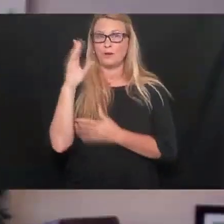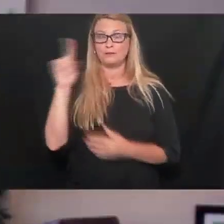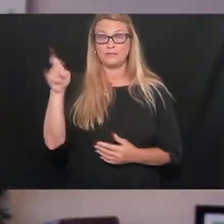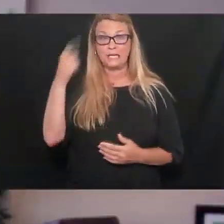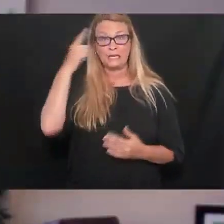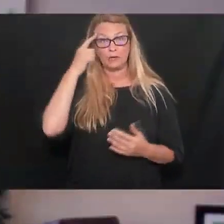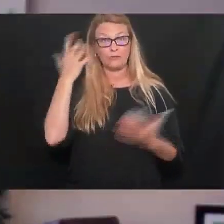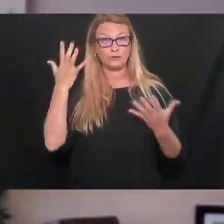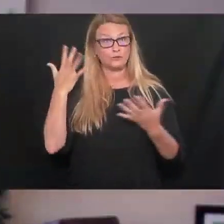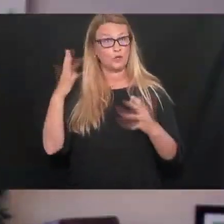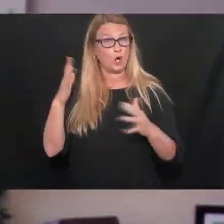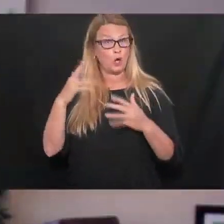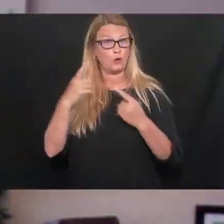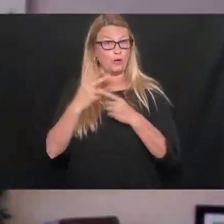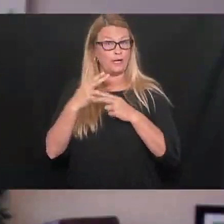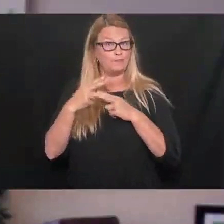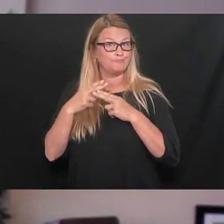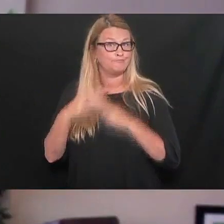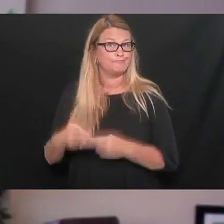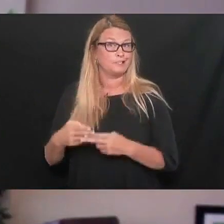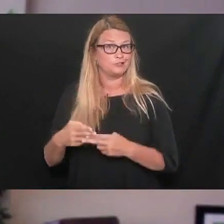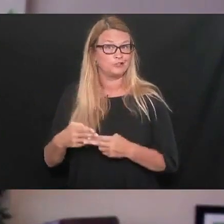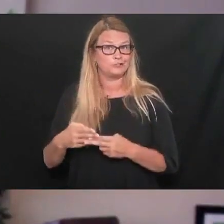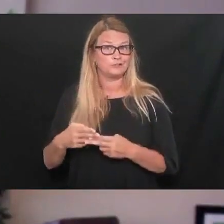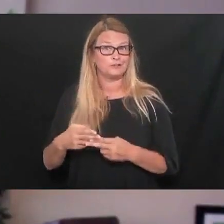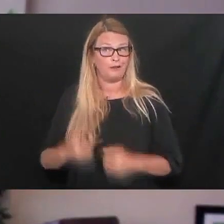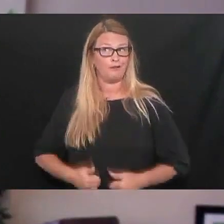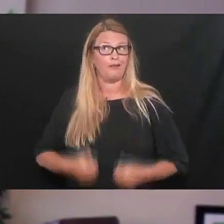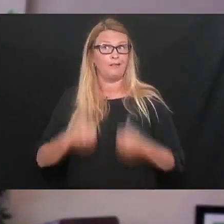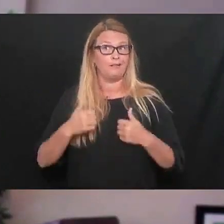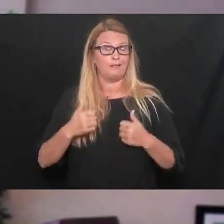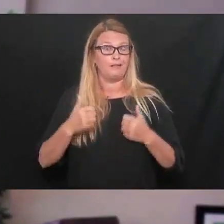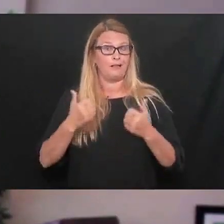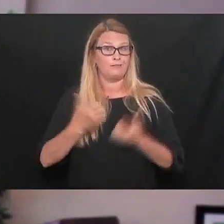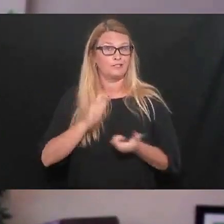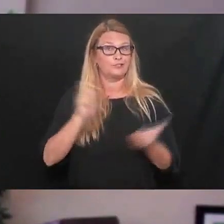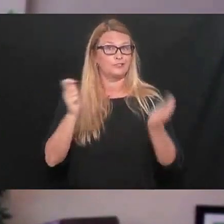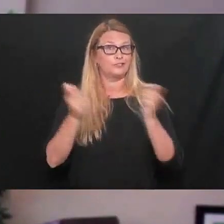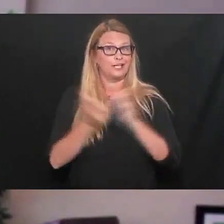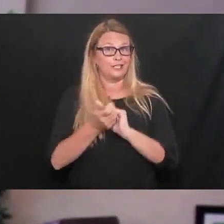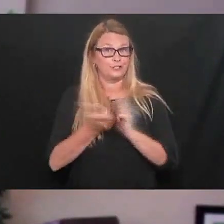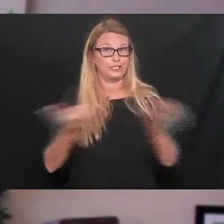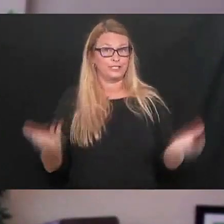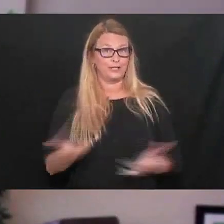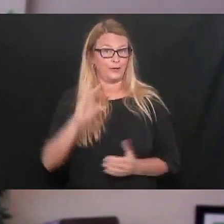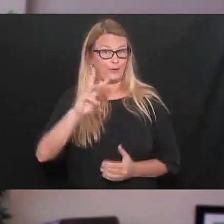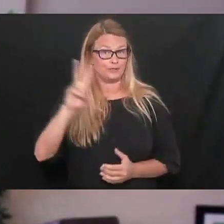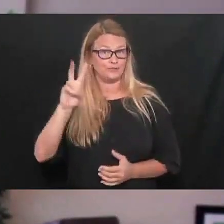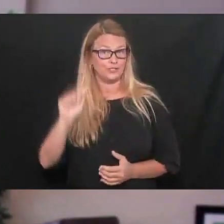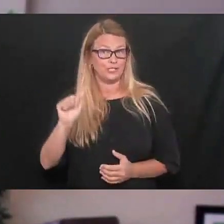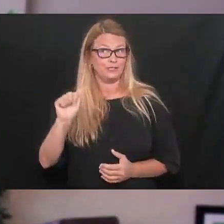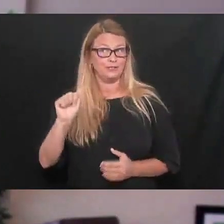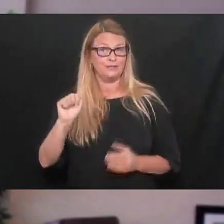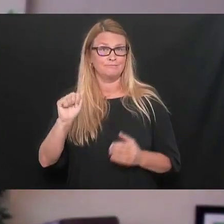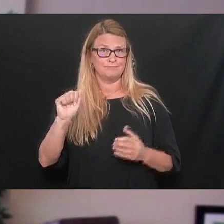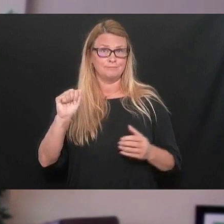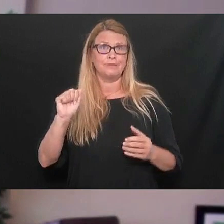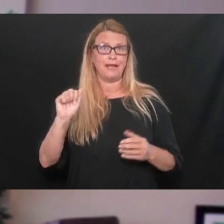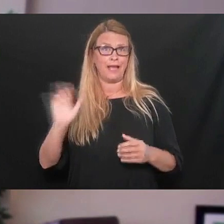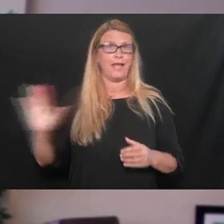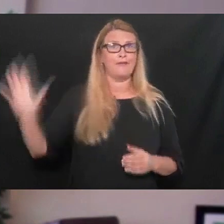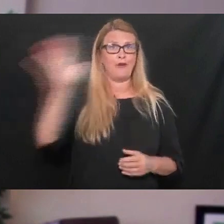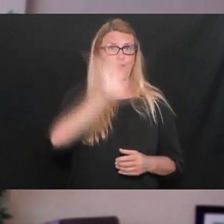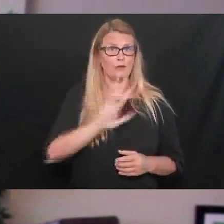said, much is changing in our state and also nationally. When we look back at the first week